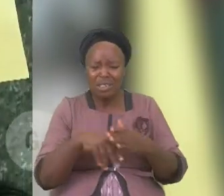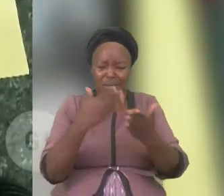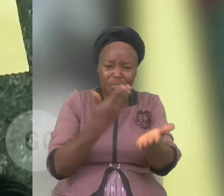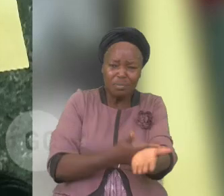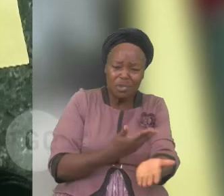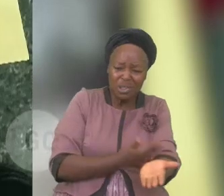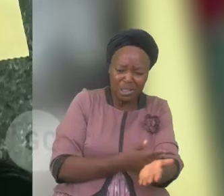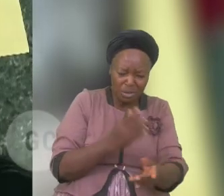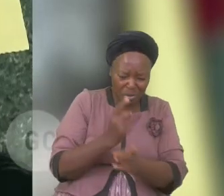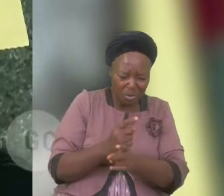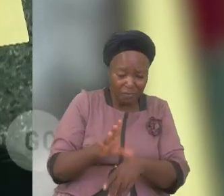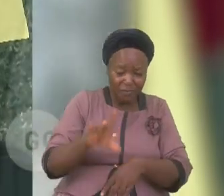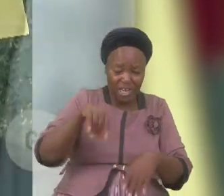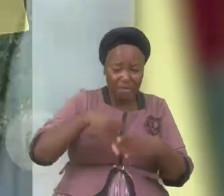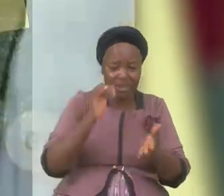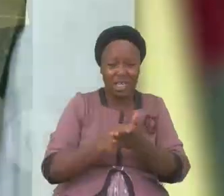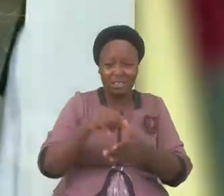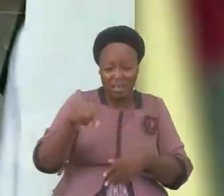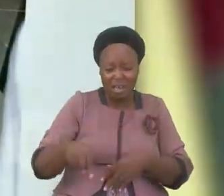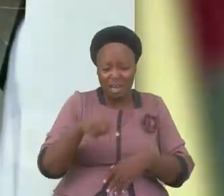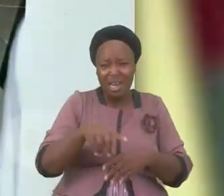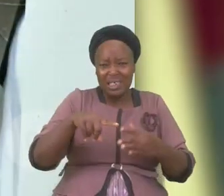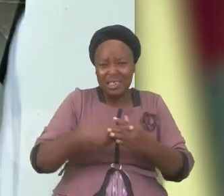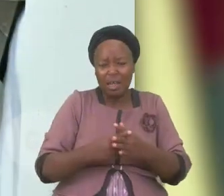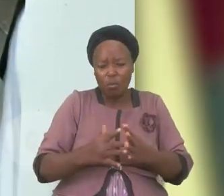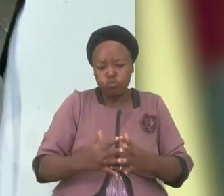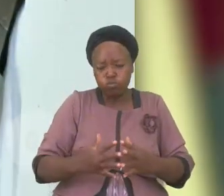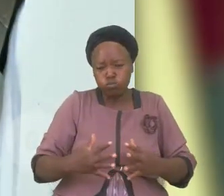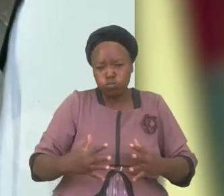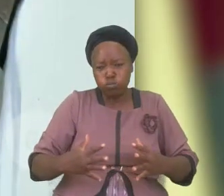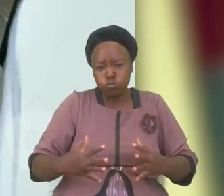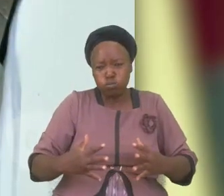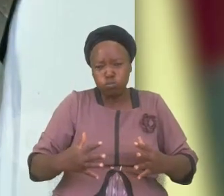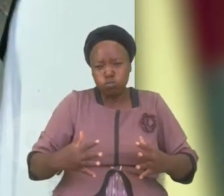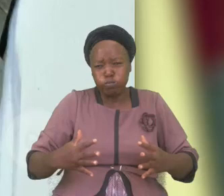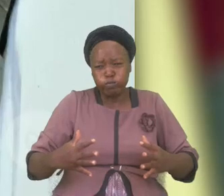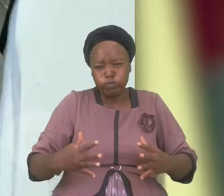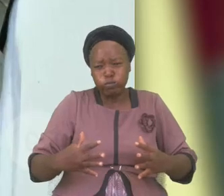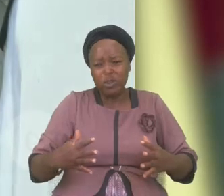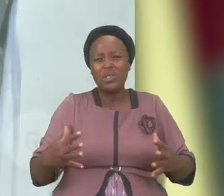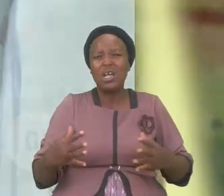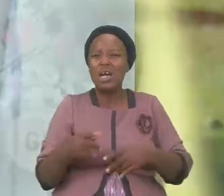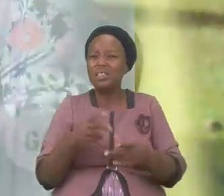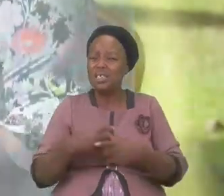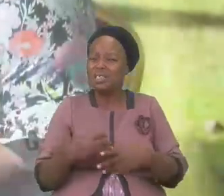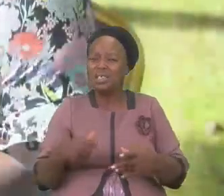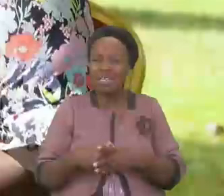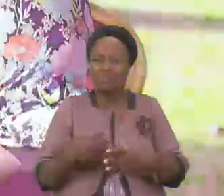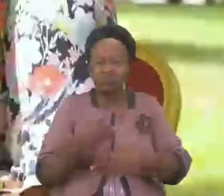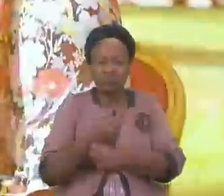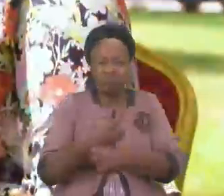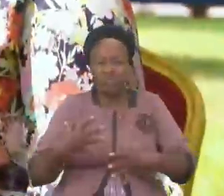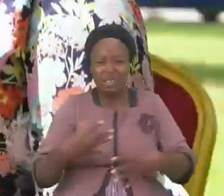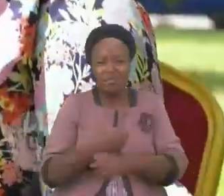starts swelling. And I thank God that the next 3 days, GCK is coming up at